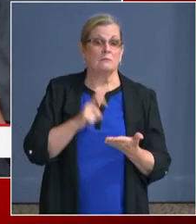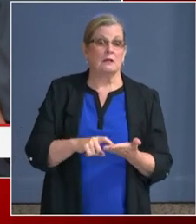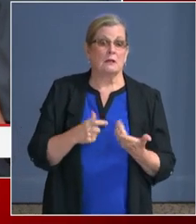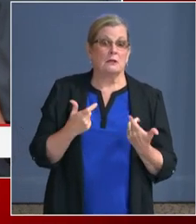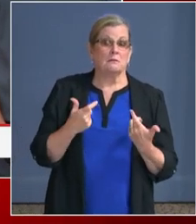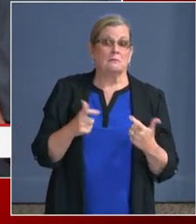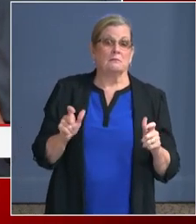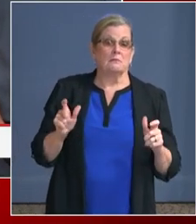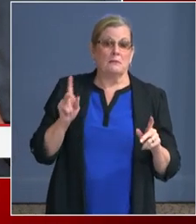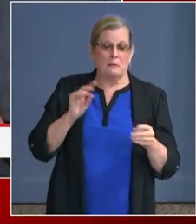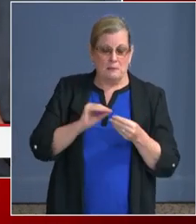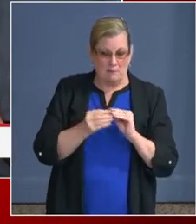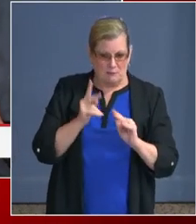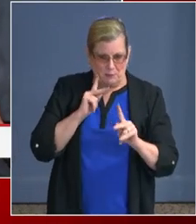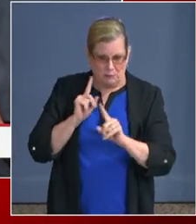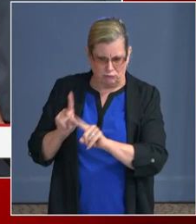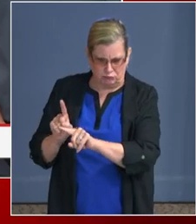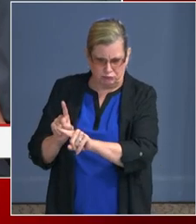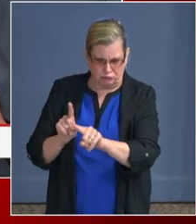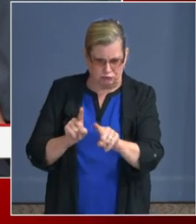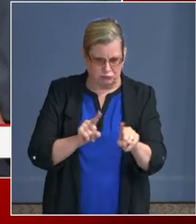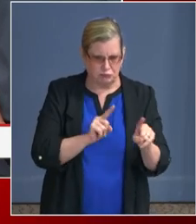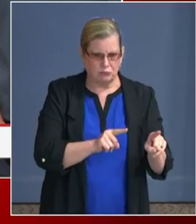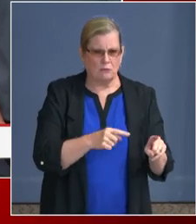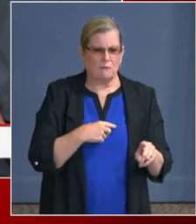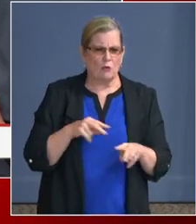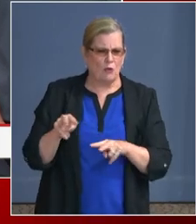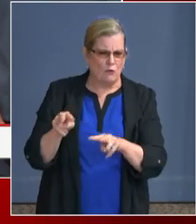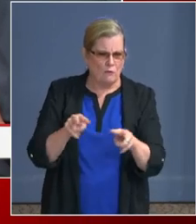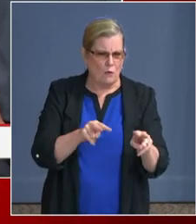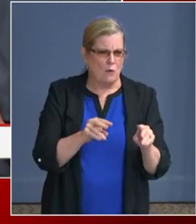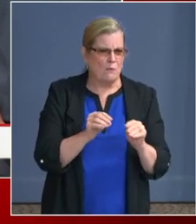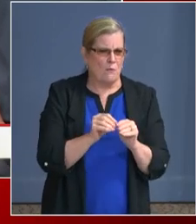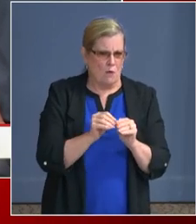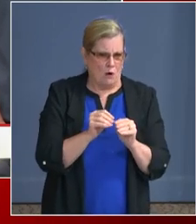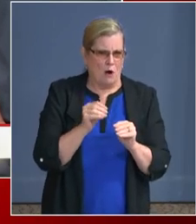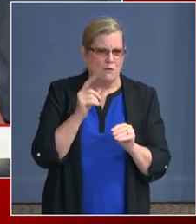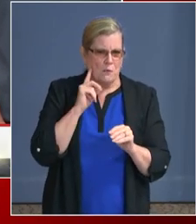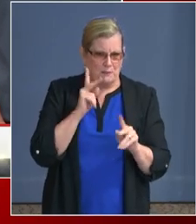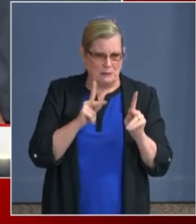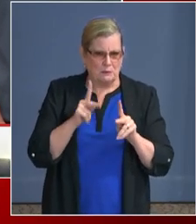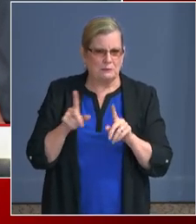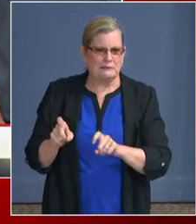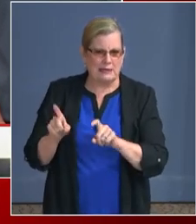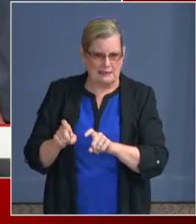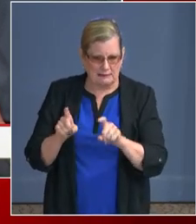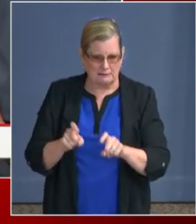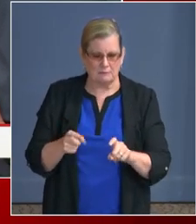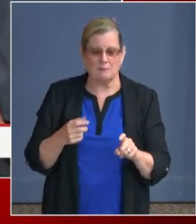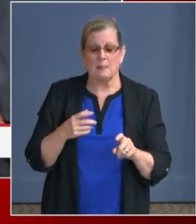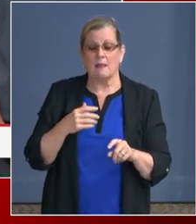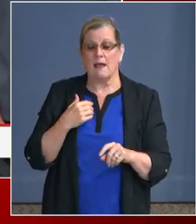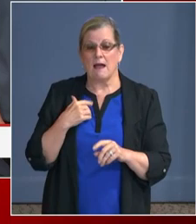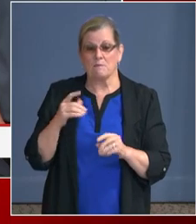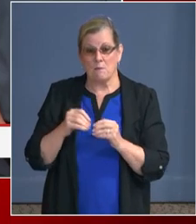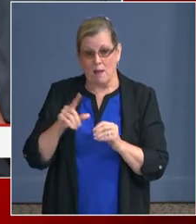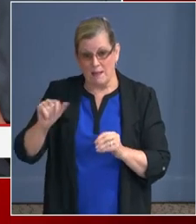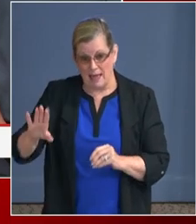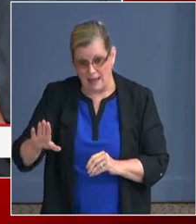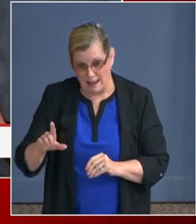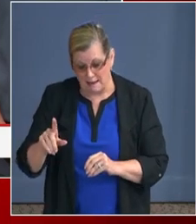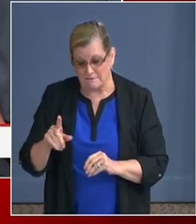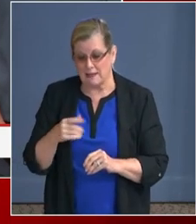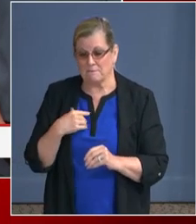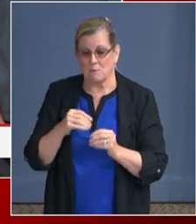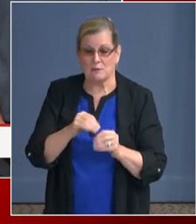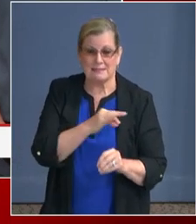anticipated doing that and having more people come in. So we brought on additional laboratory capacity for us to use. It does